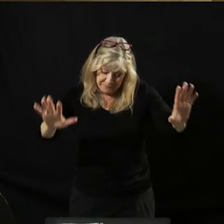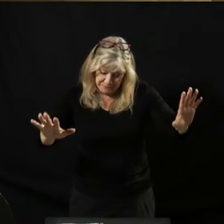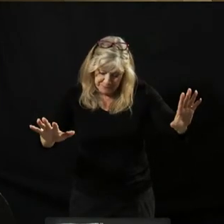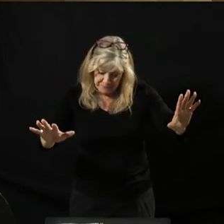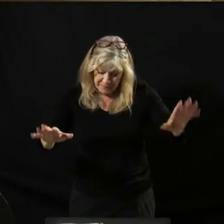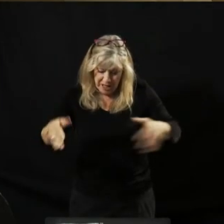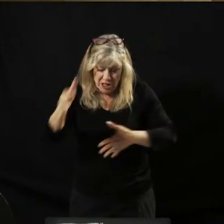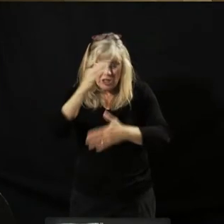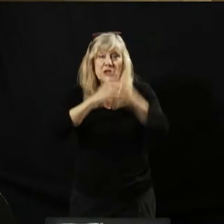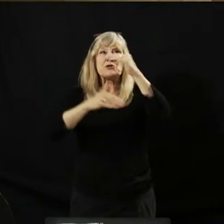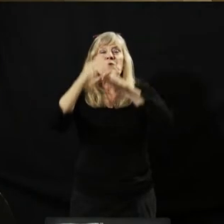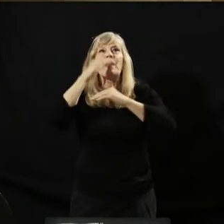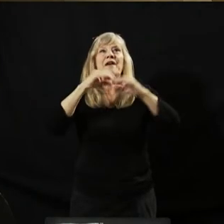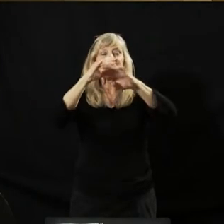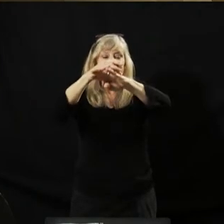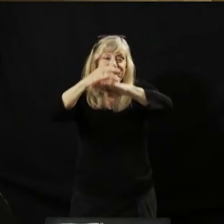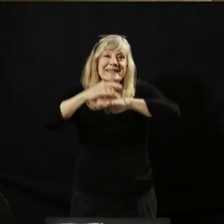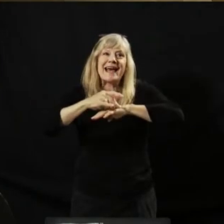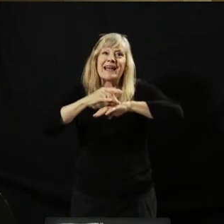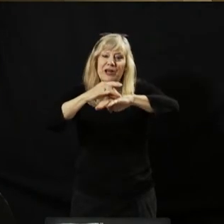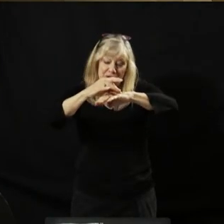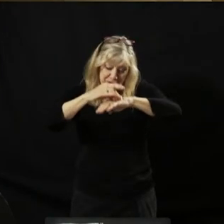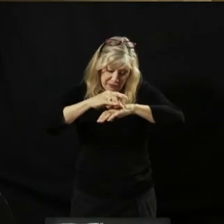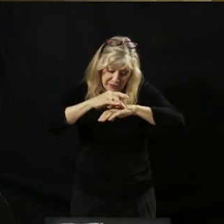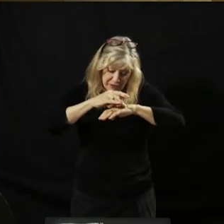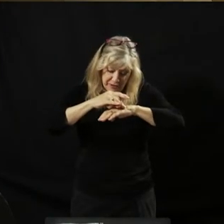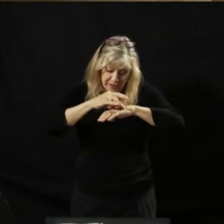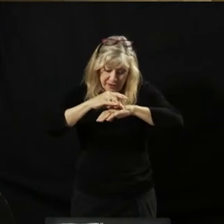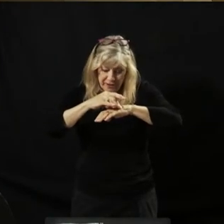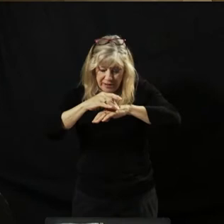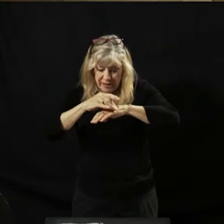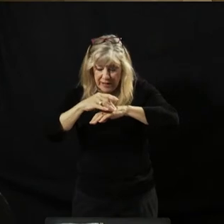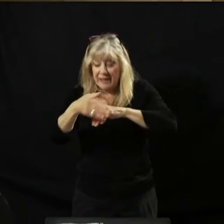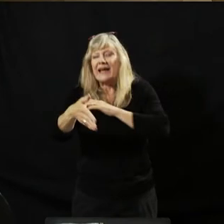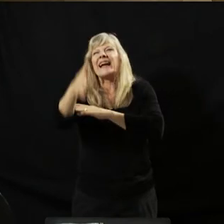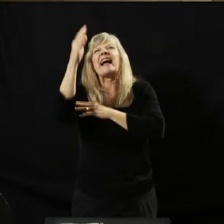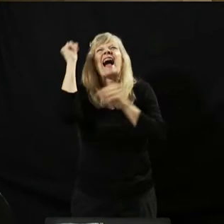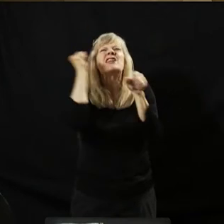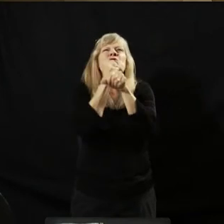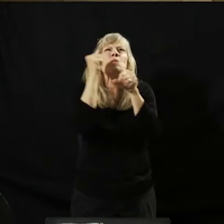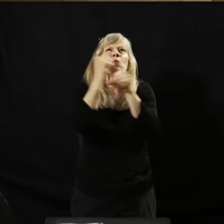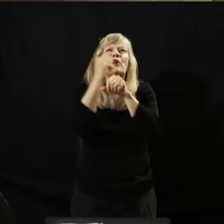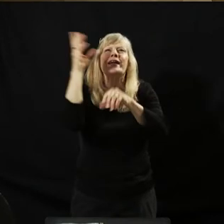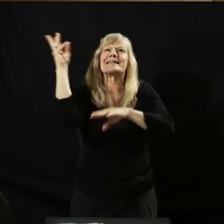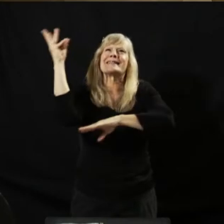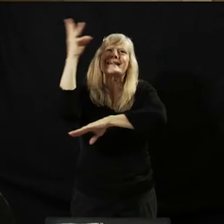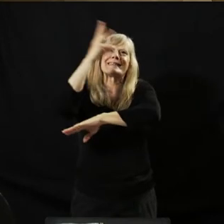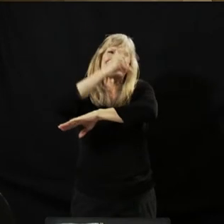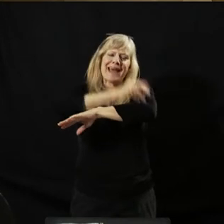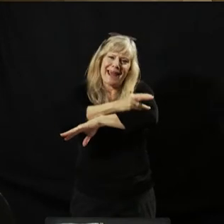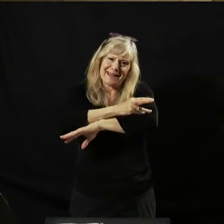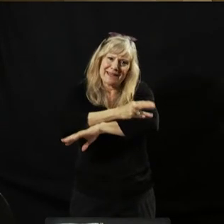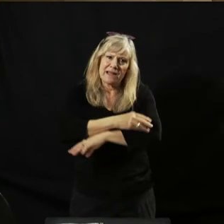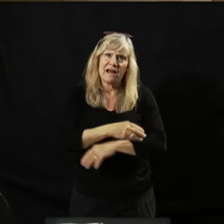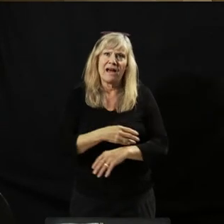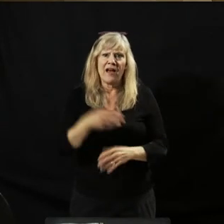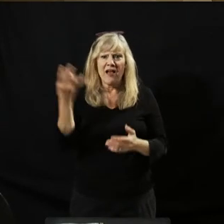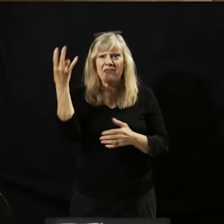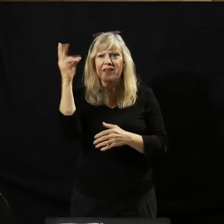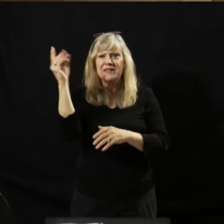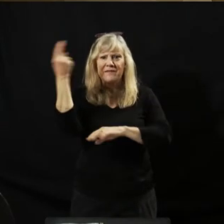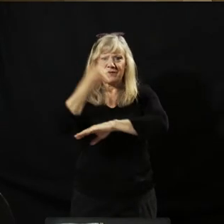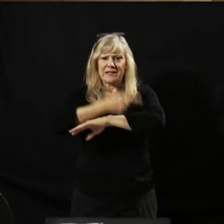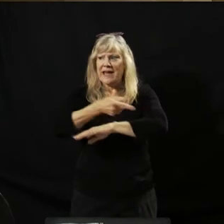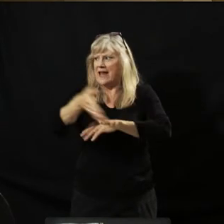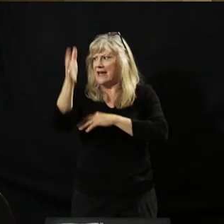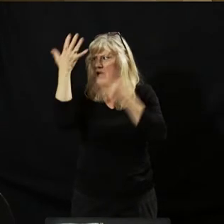Thus the heavens and the earth and all their array were completed. Since on the seventh day God was finished with the work he